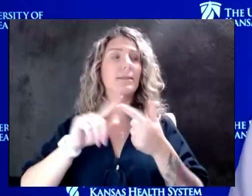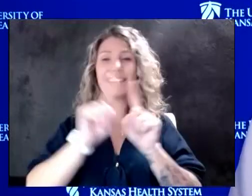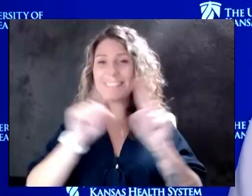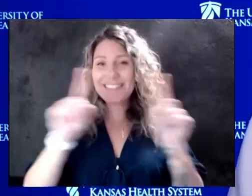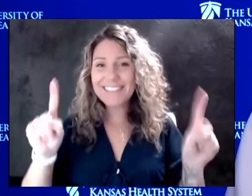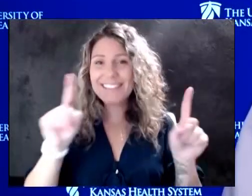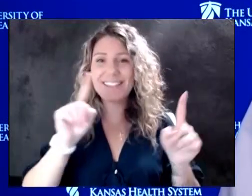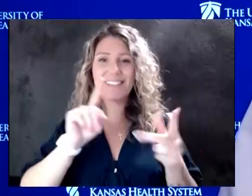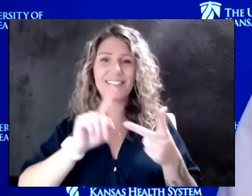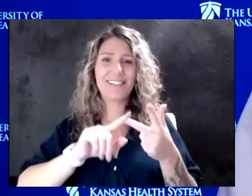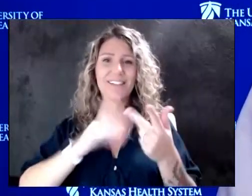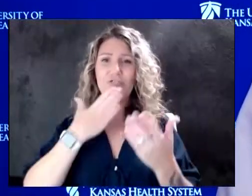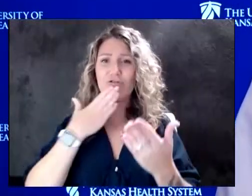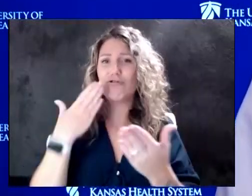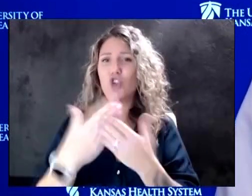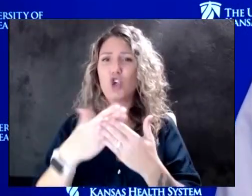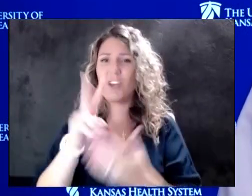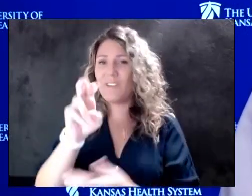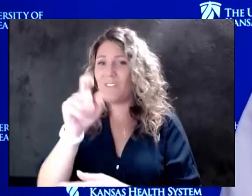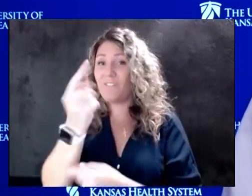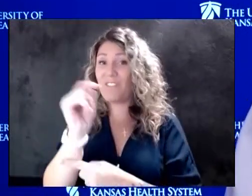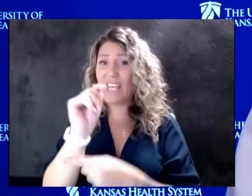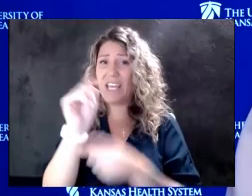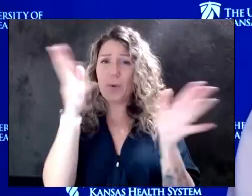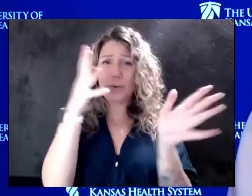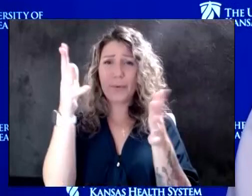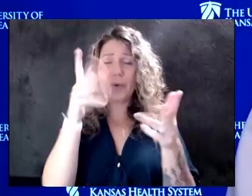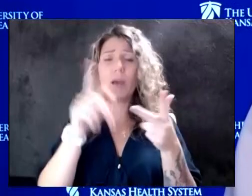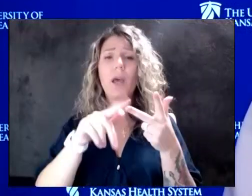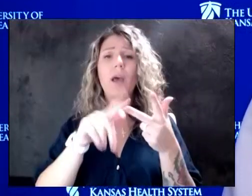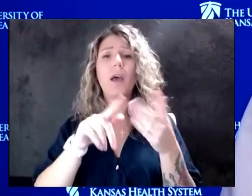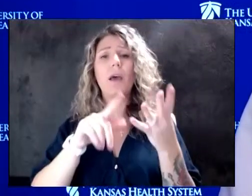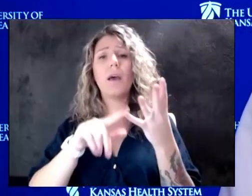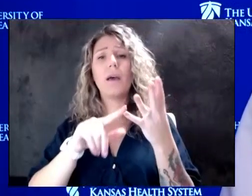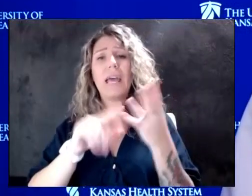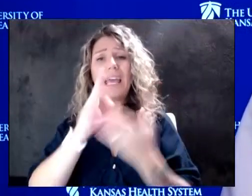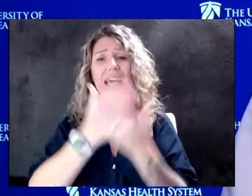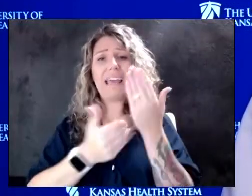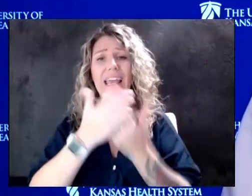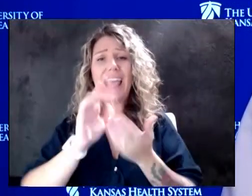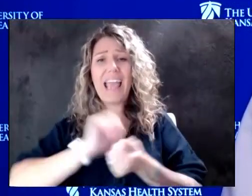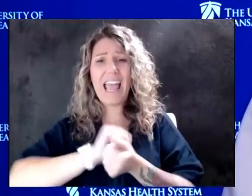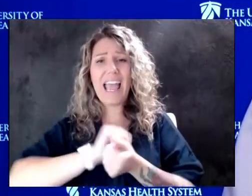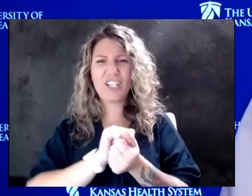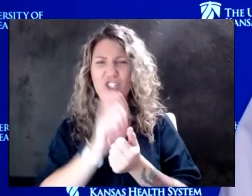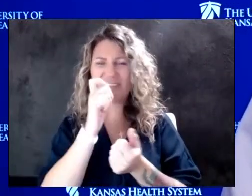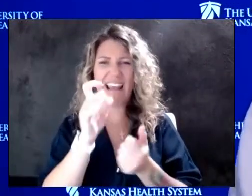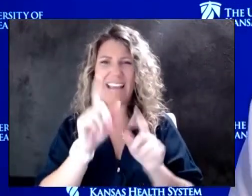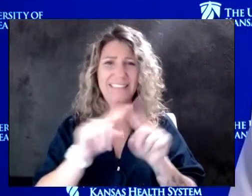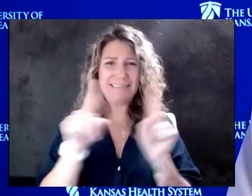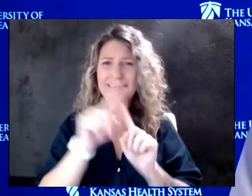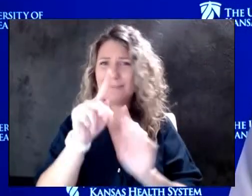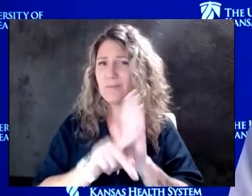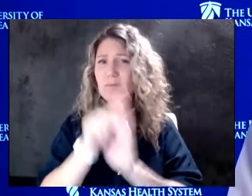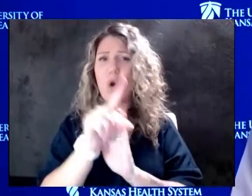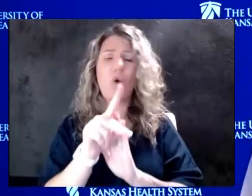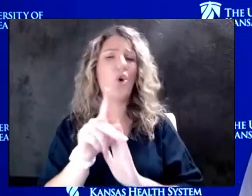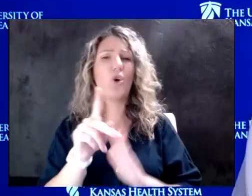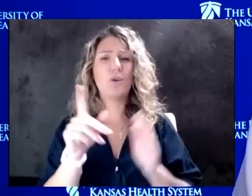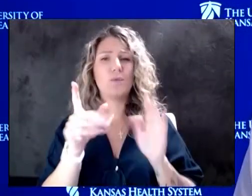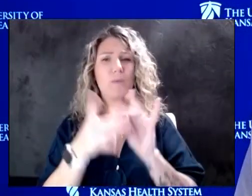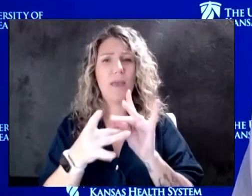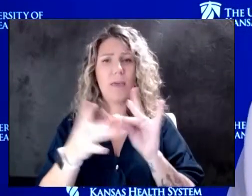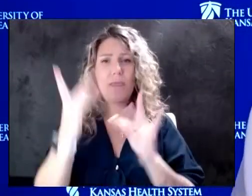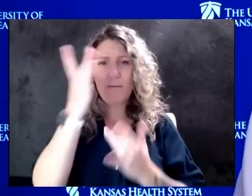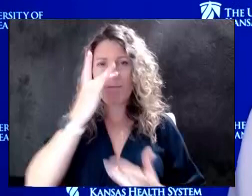good ventilation, hand hygiene. So there really is no different properties as far as the virus goes that would not allow